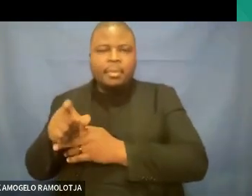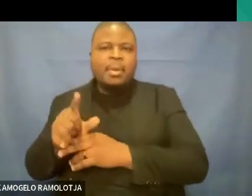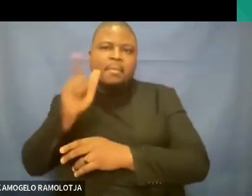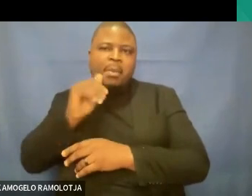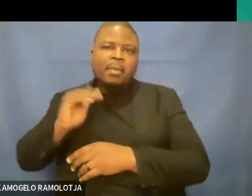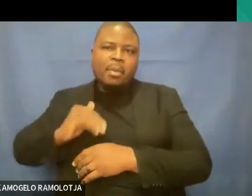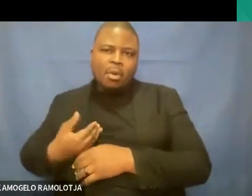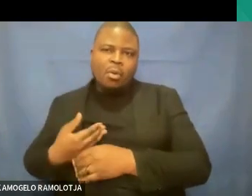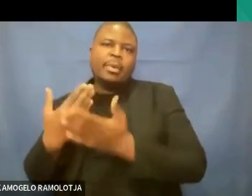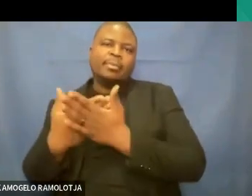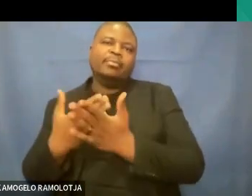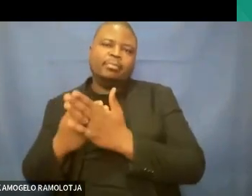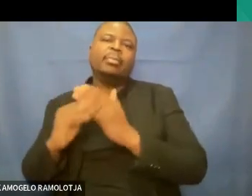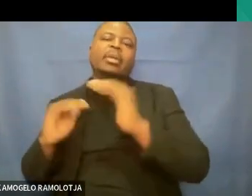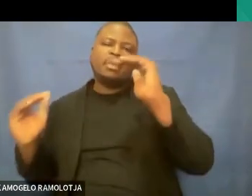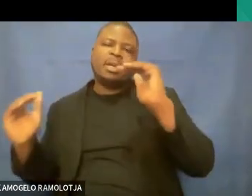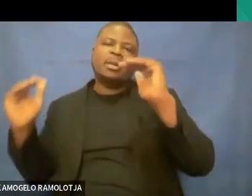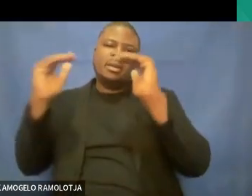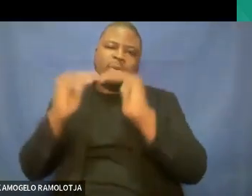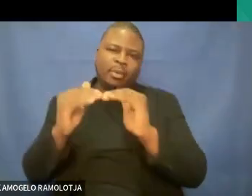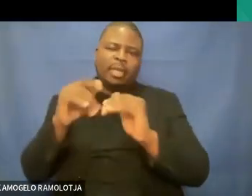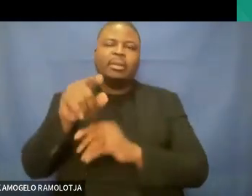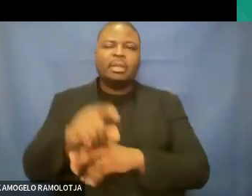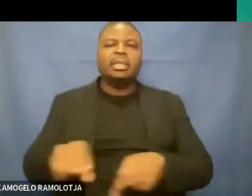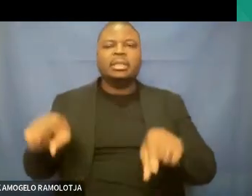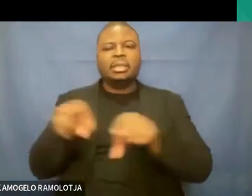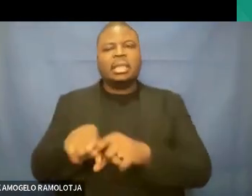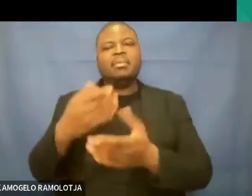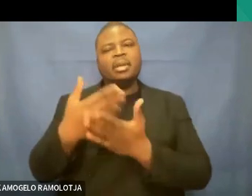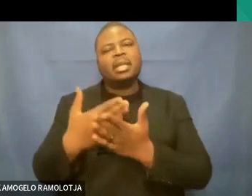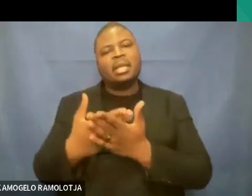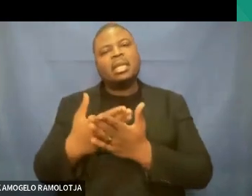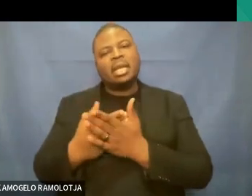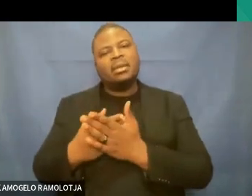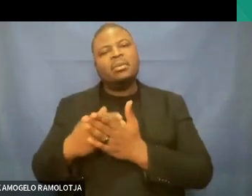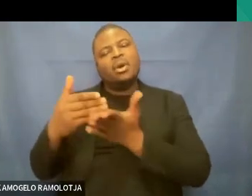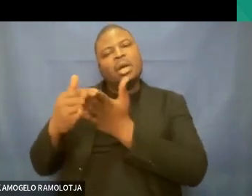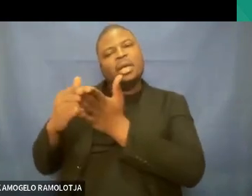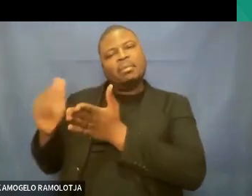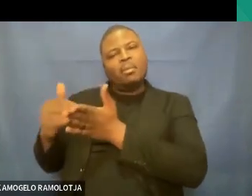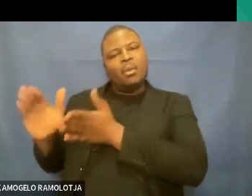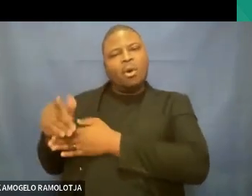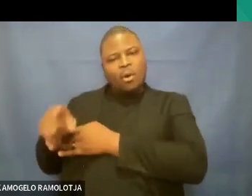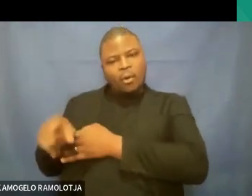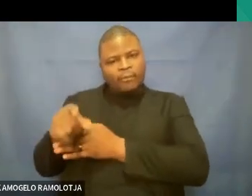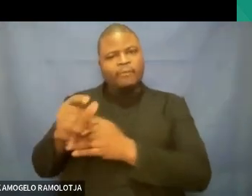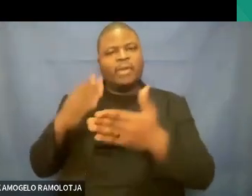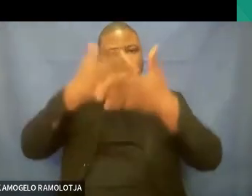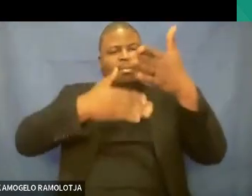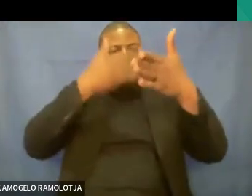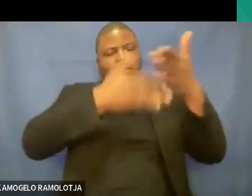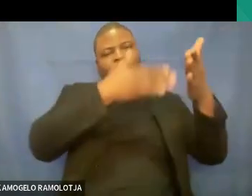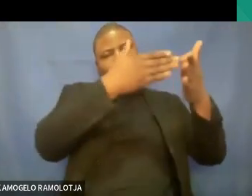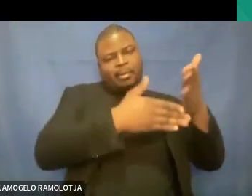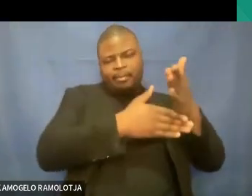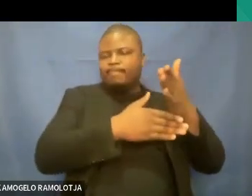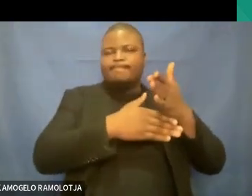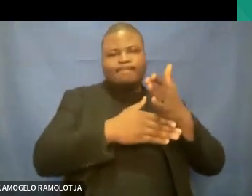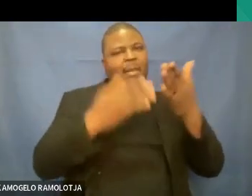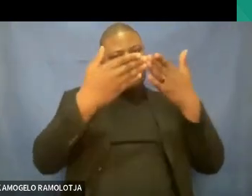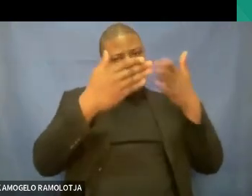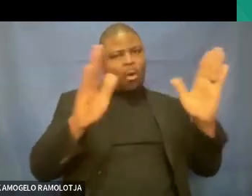inequalities and make sure that we remove the structural barriers and empower the disadvantaged populations such